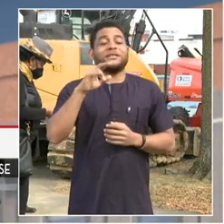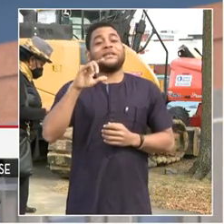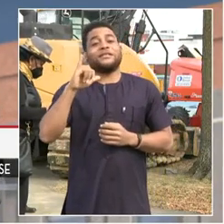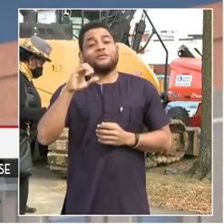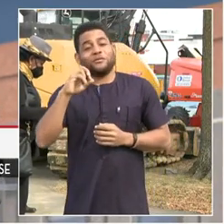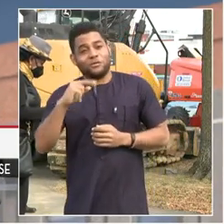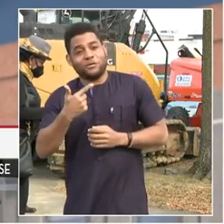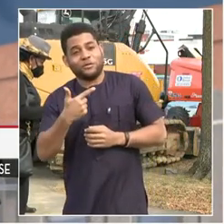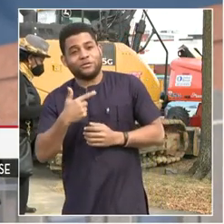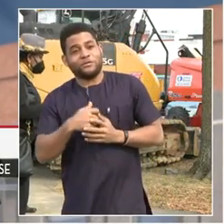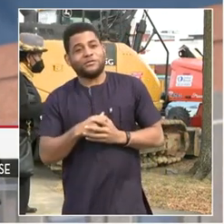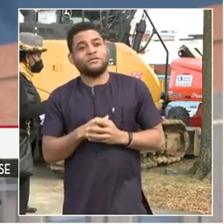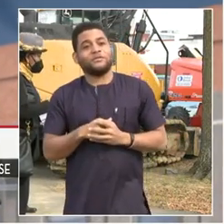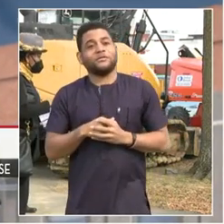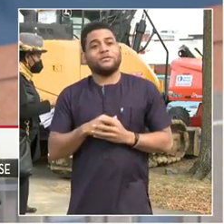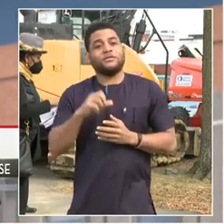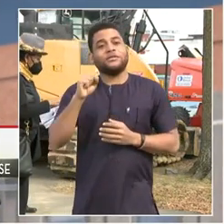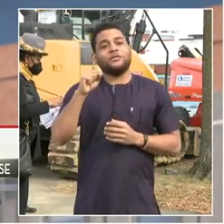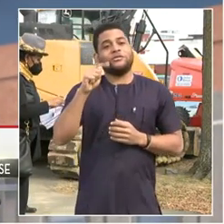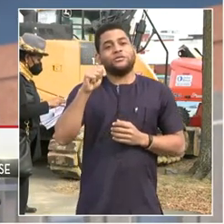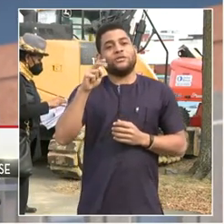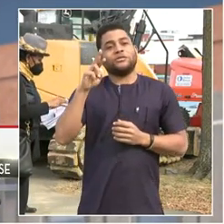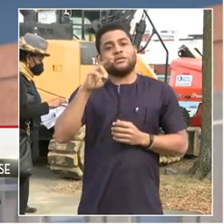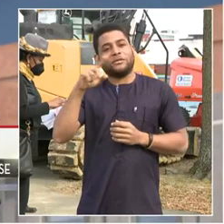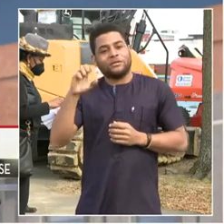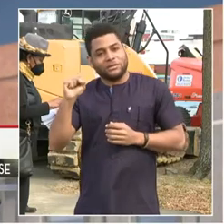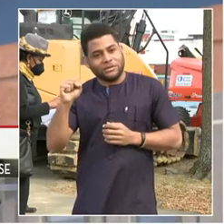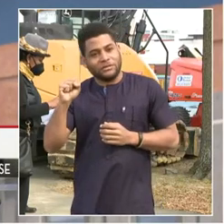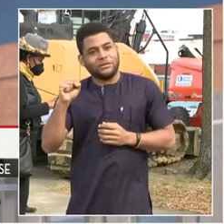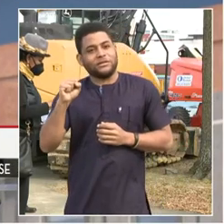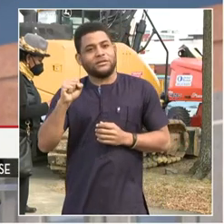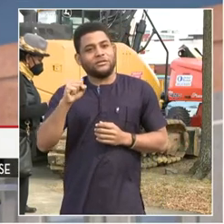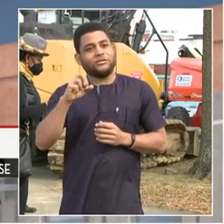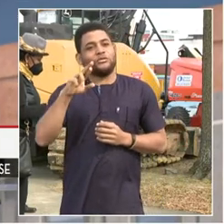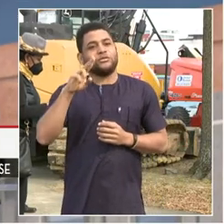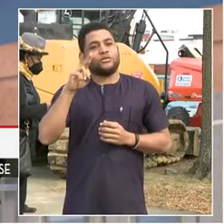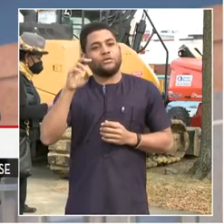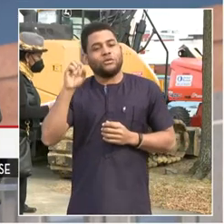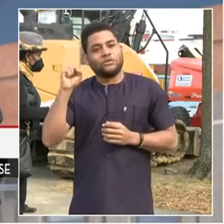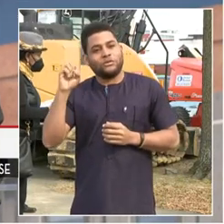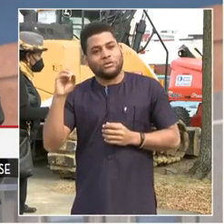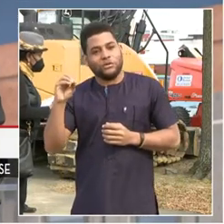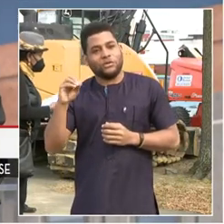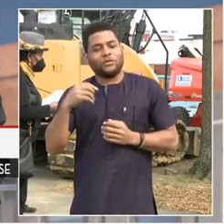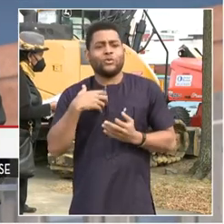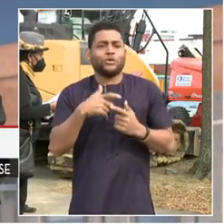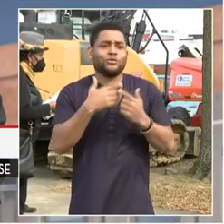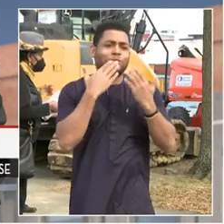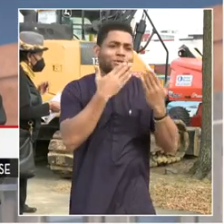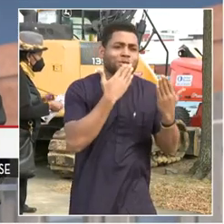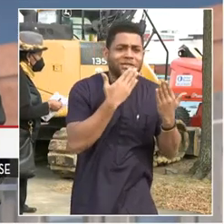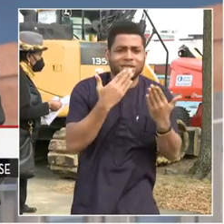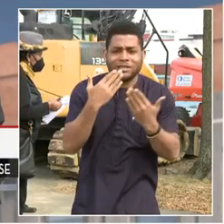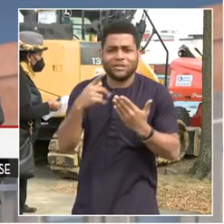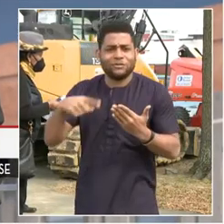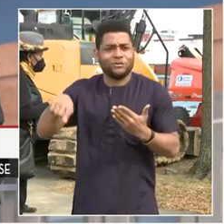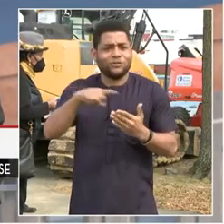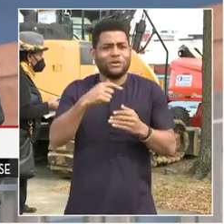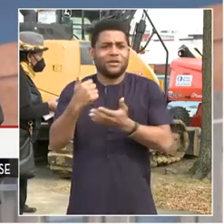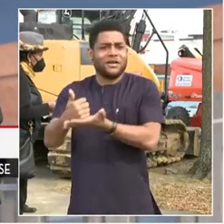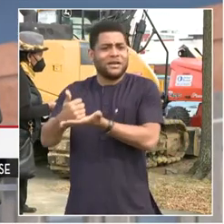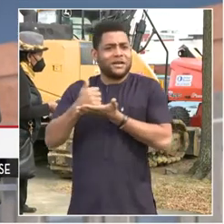Stutz. I want to thank Kimberly Russo, who, of course, has been a great partner in helping us to get to where we are